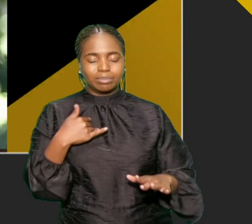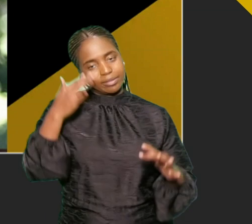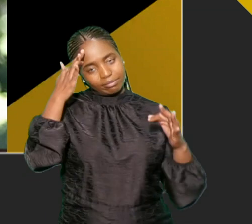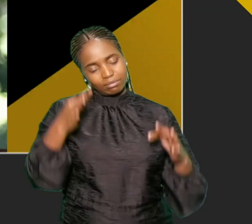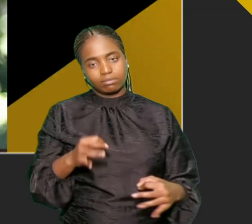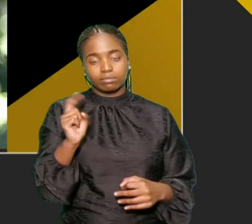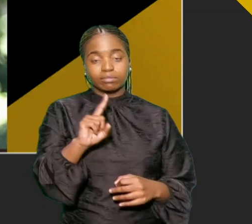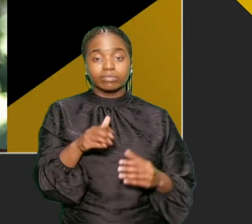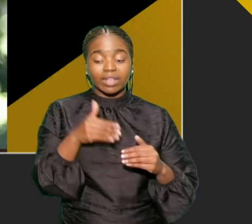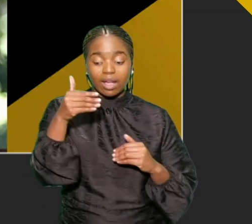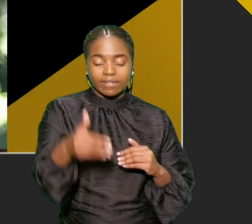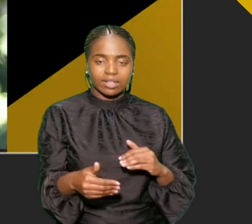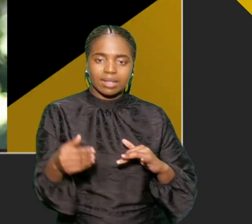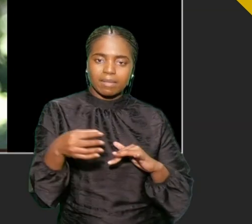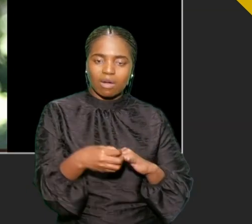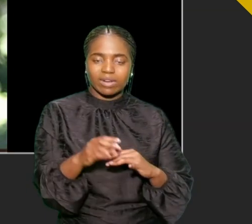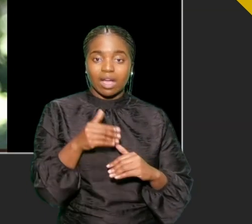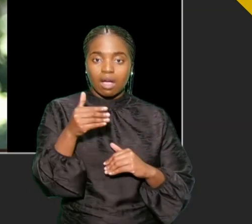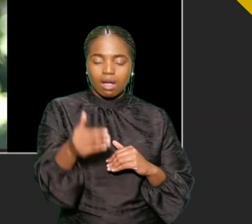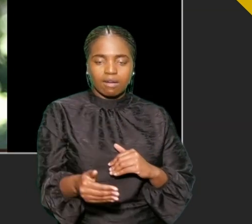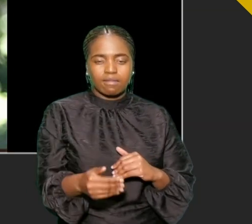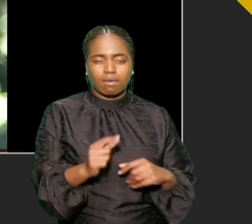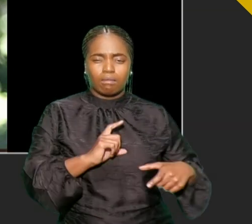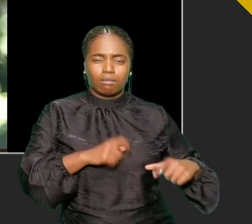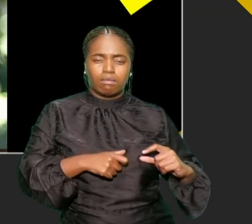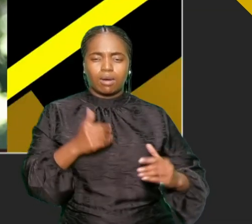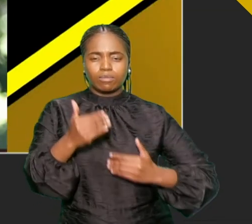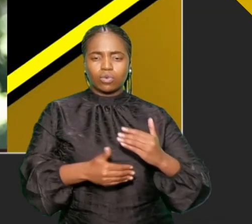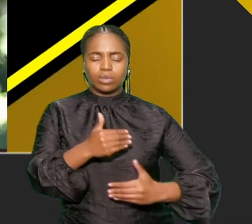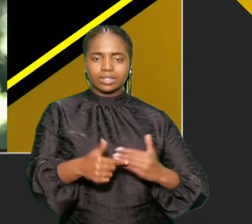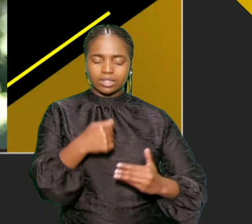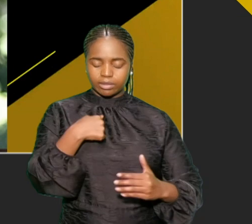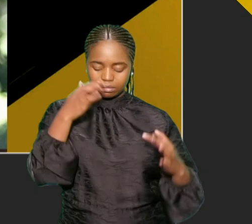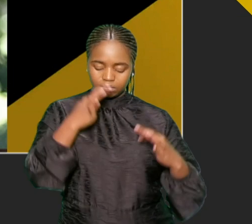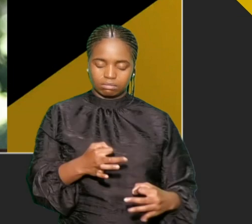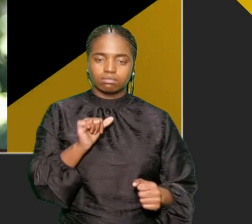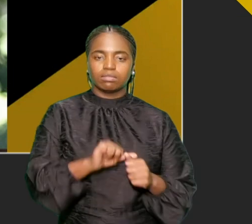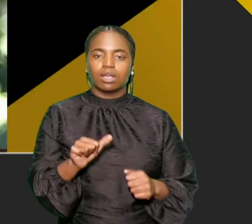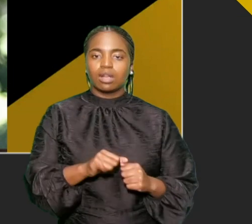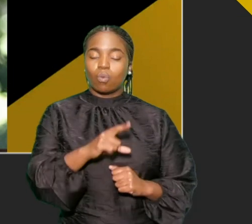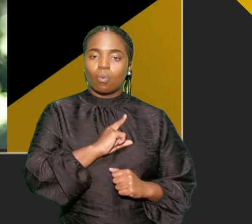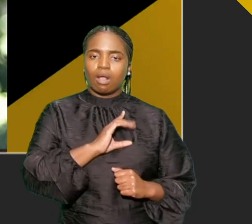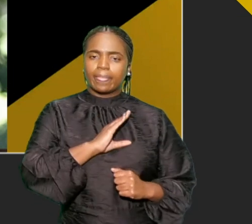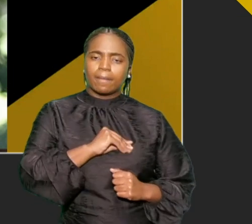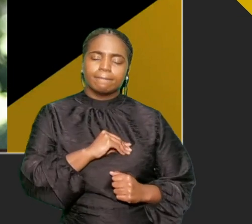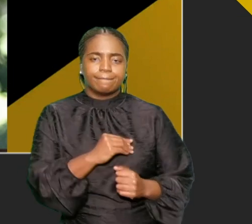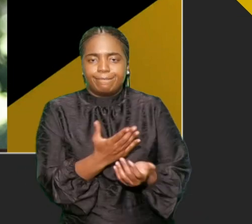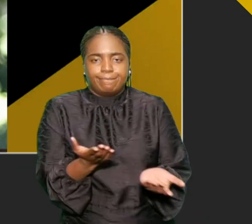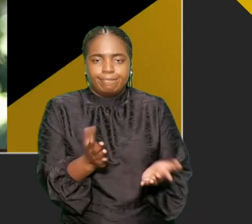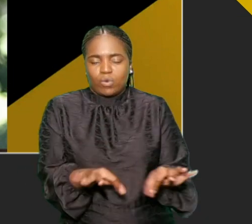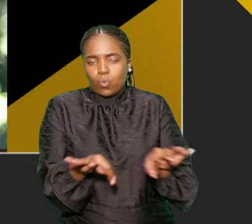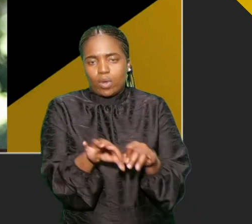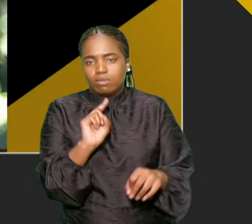is that after this marriage and after that whole painful process, I'm going to be better. Otherwise, the pain wouldn't have been worth it.